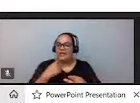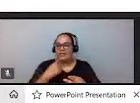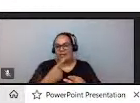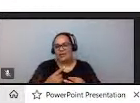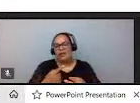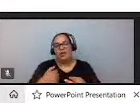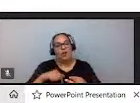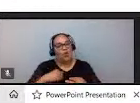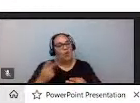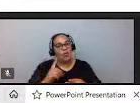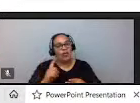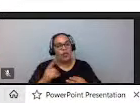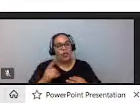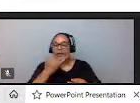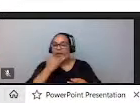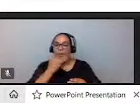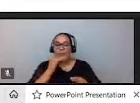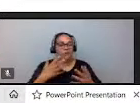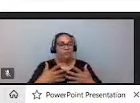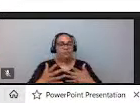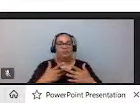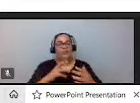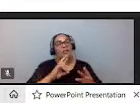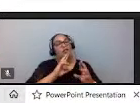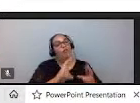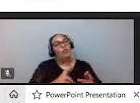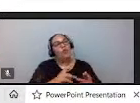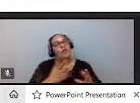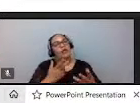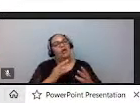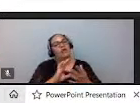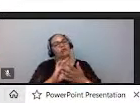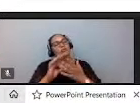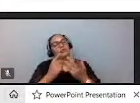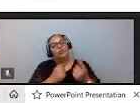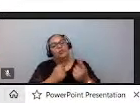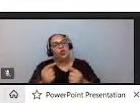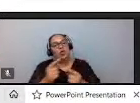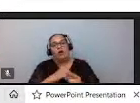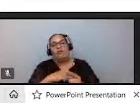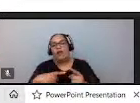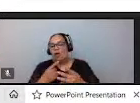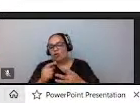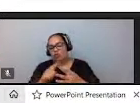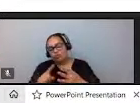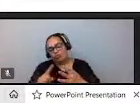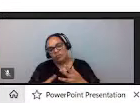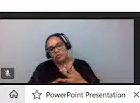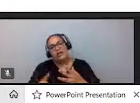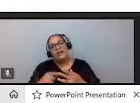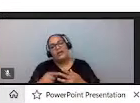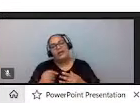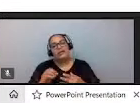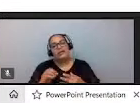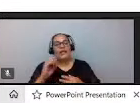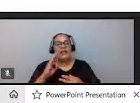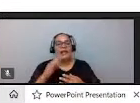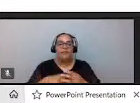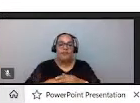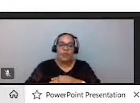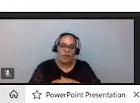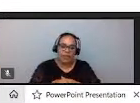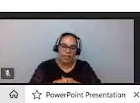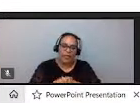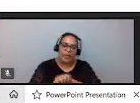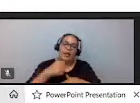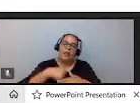um we are also happy to report uh regard to refurbishments on the Long Key um is the F birth and that is